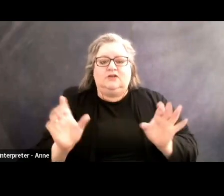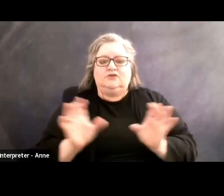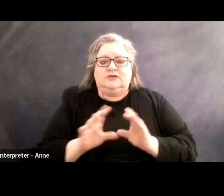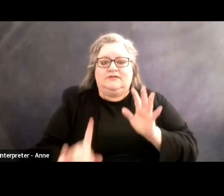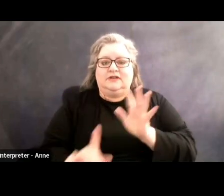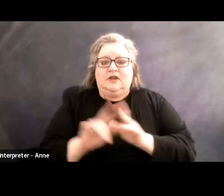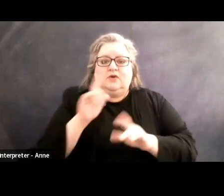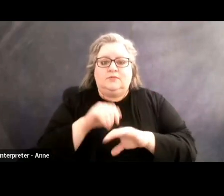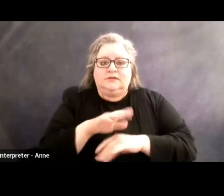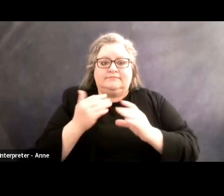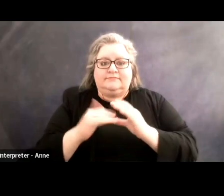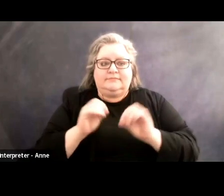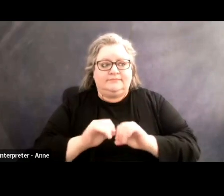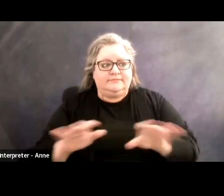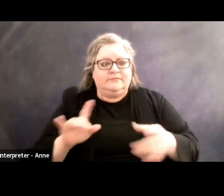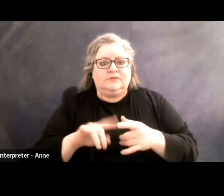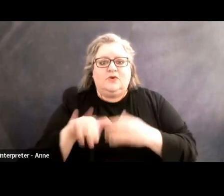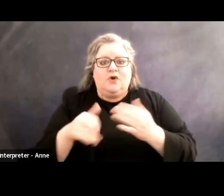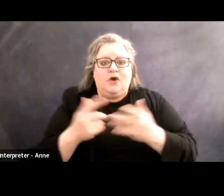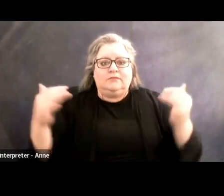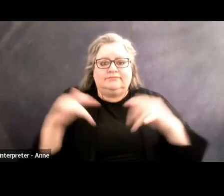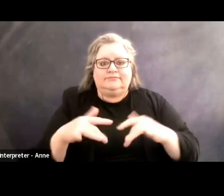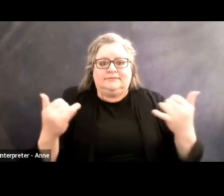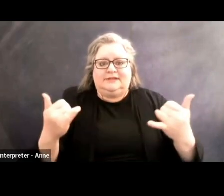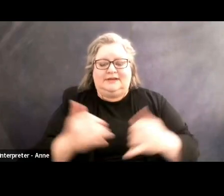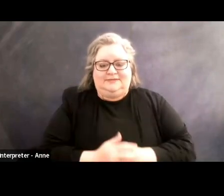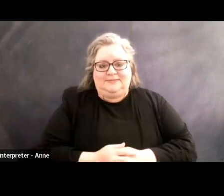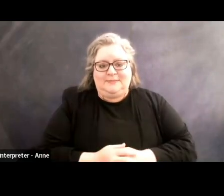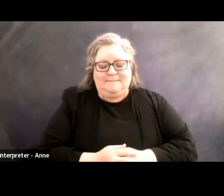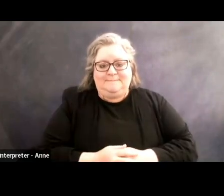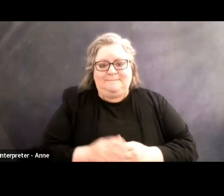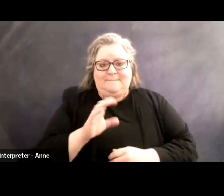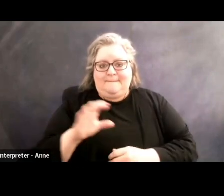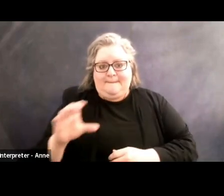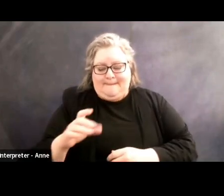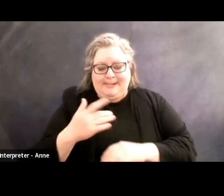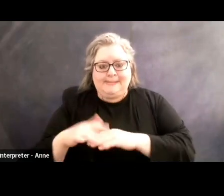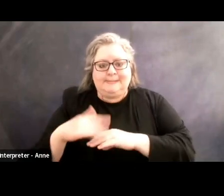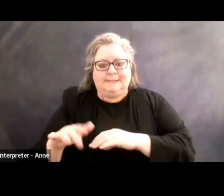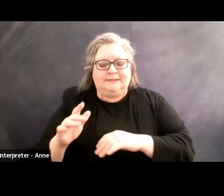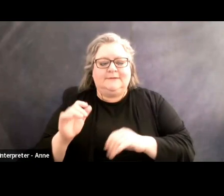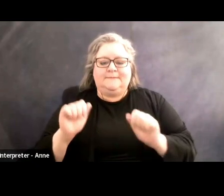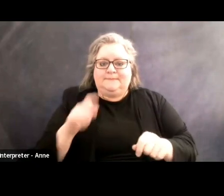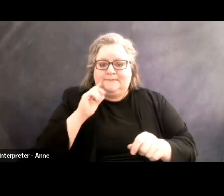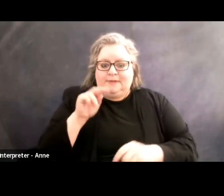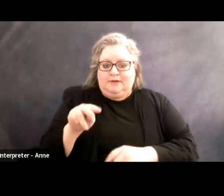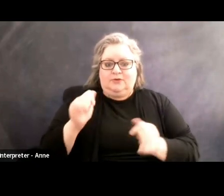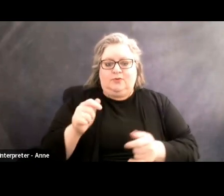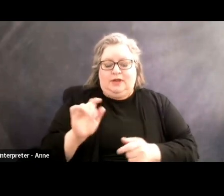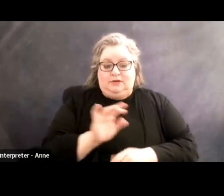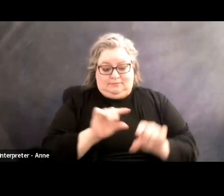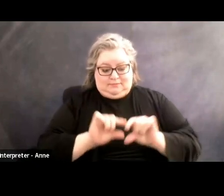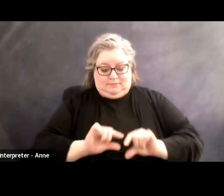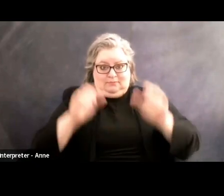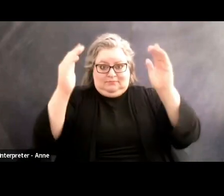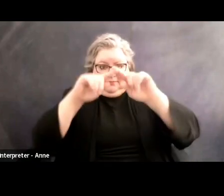be sent via email to everyone who attended today. Closed captioning is available and can be viewed by clicking the CC at the